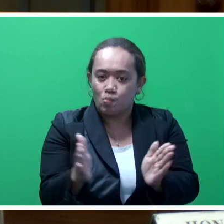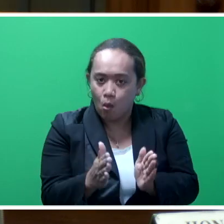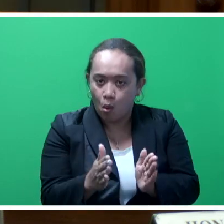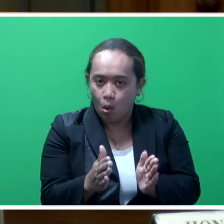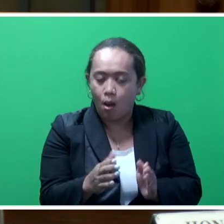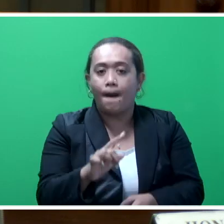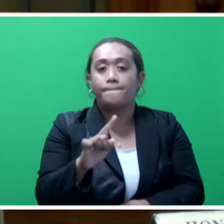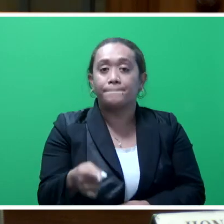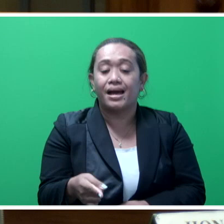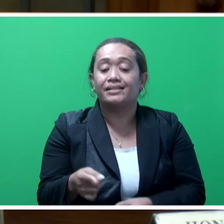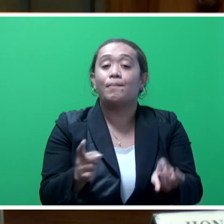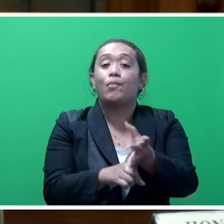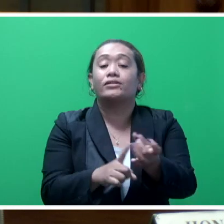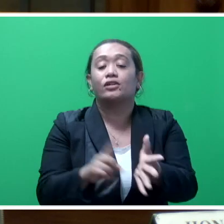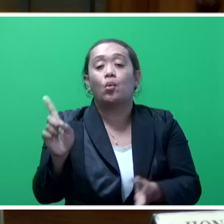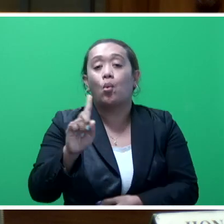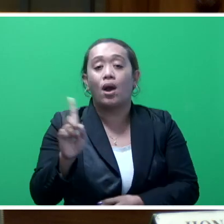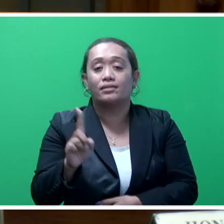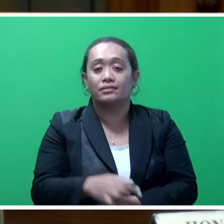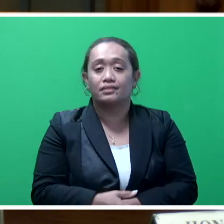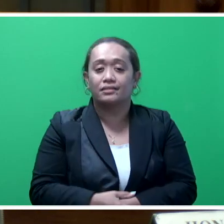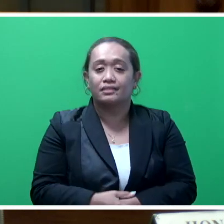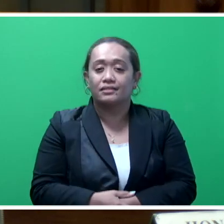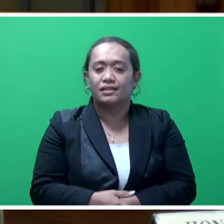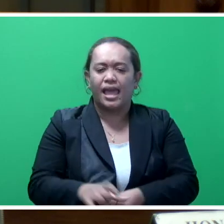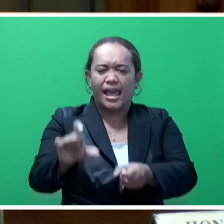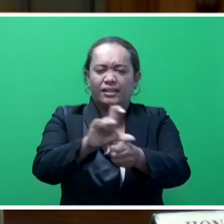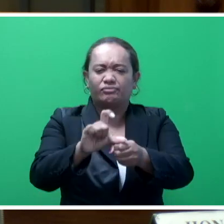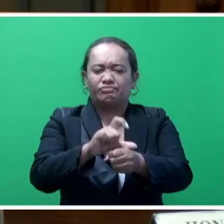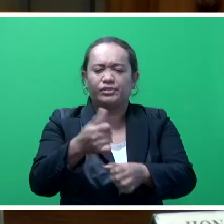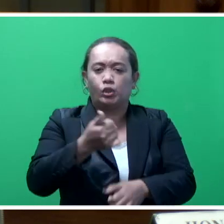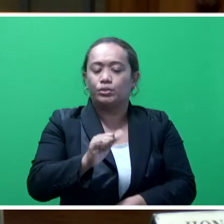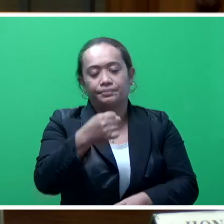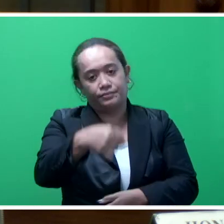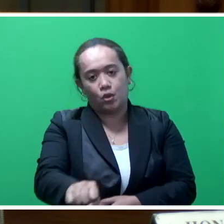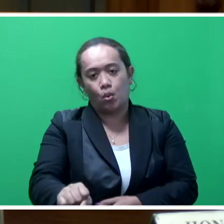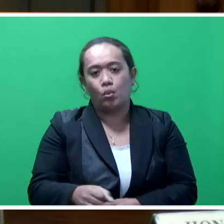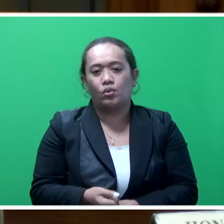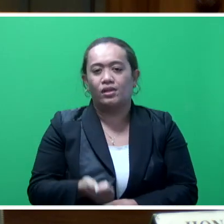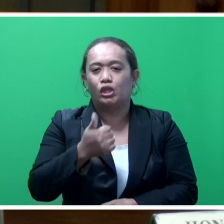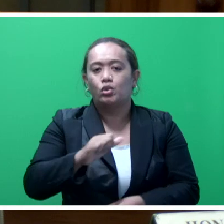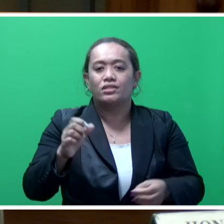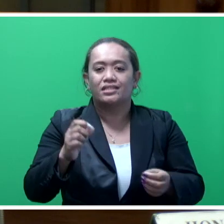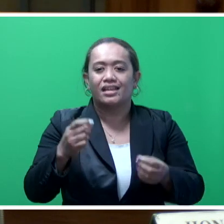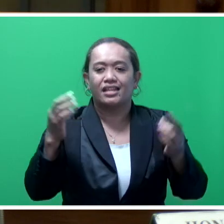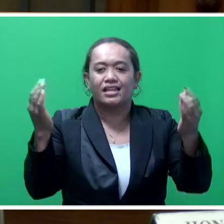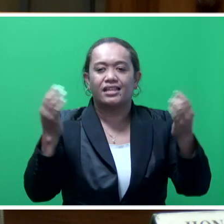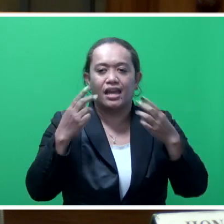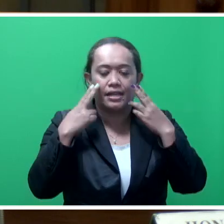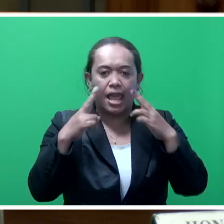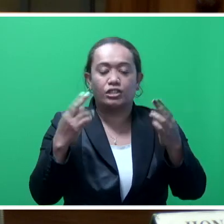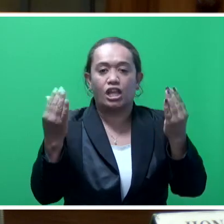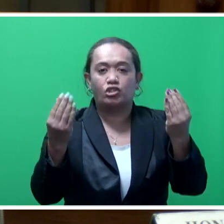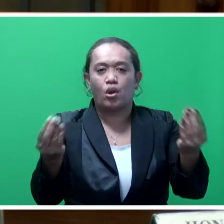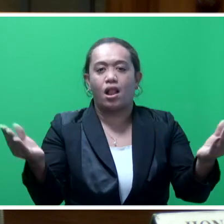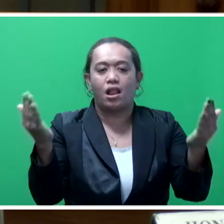growing organic market, not only in overseas but also in Fiji too, Mr. Speaker. And if we can